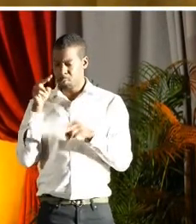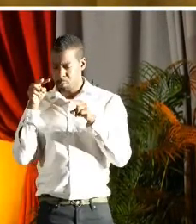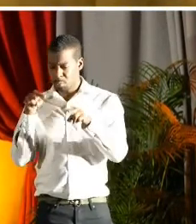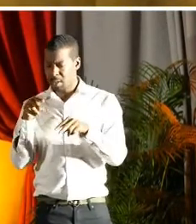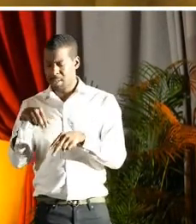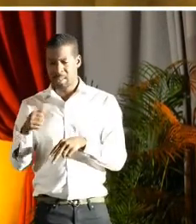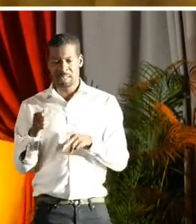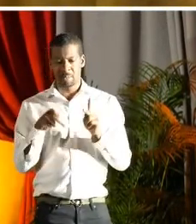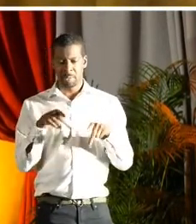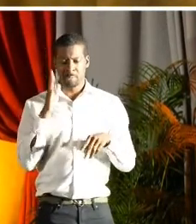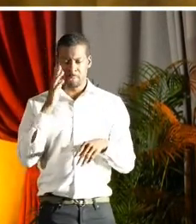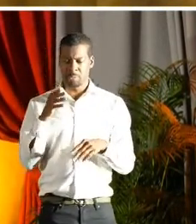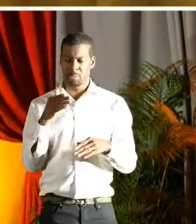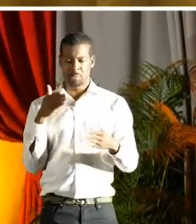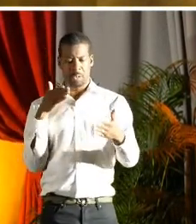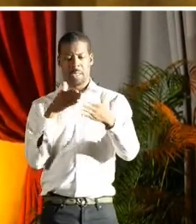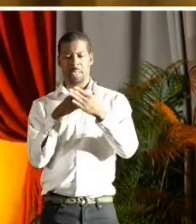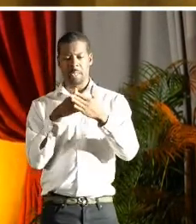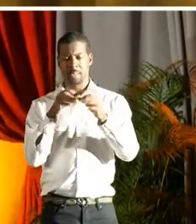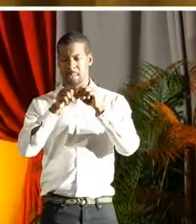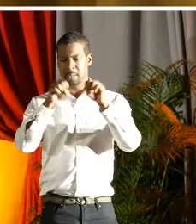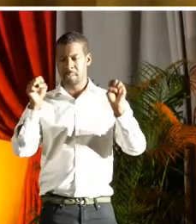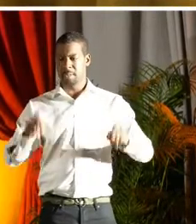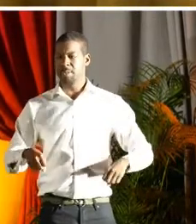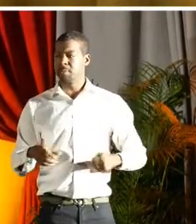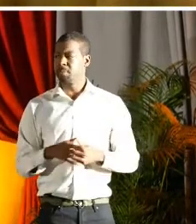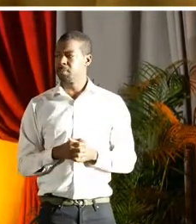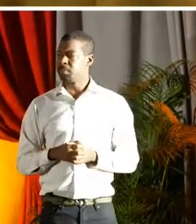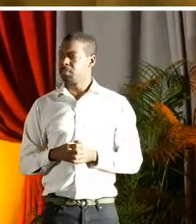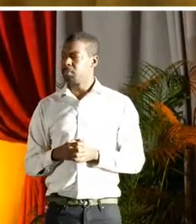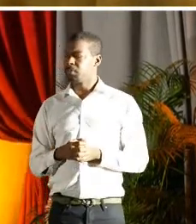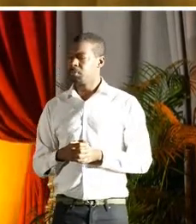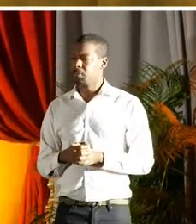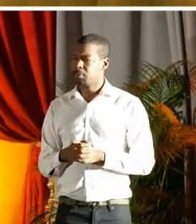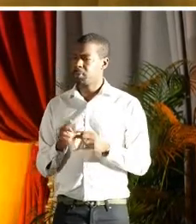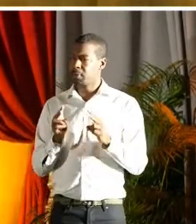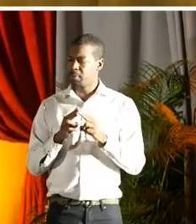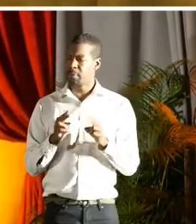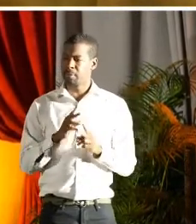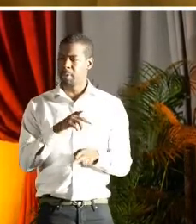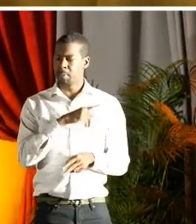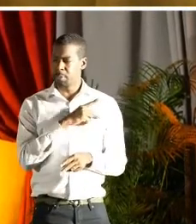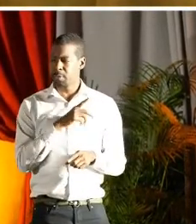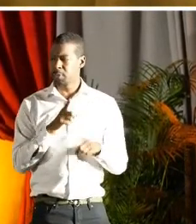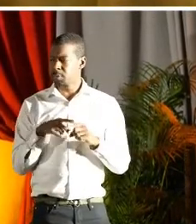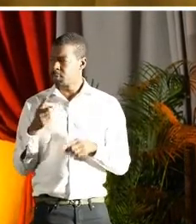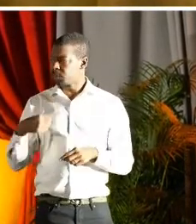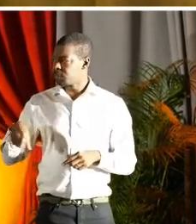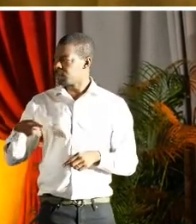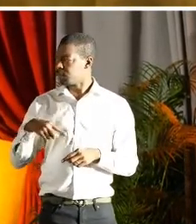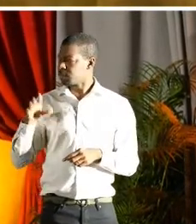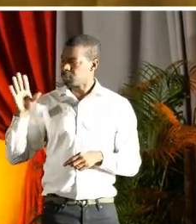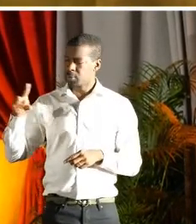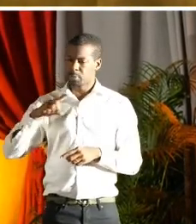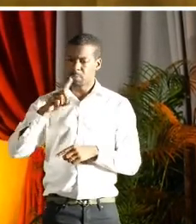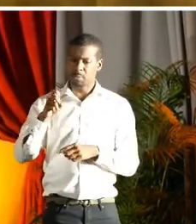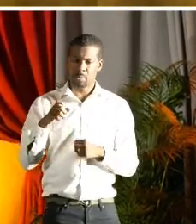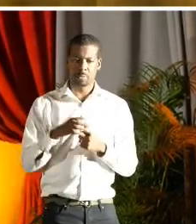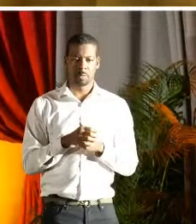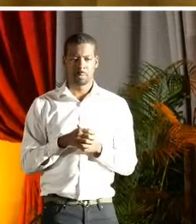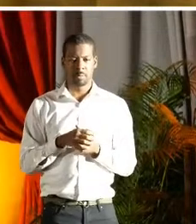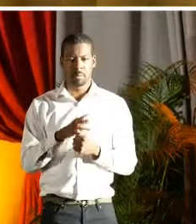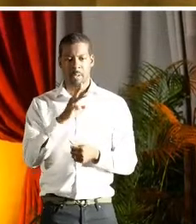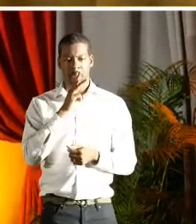go against the status quo. So it is personal to many of us. To your question,